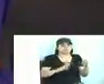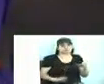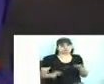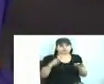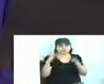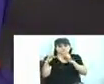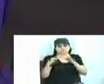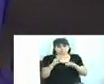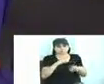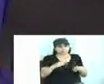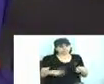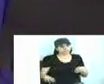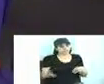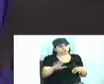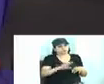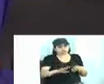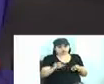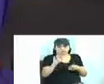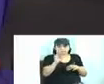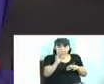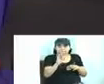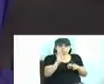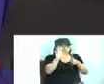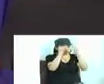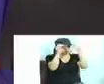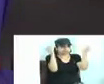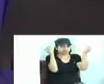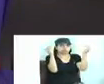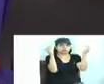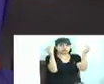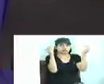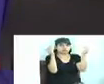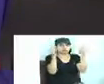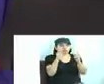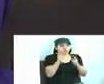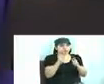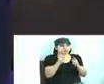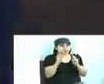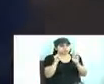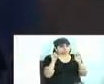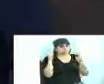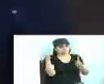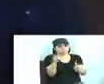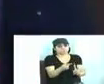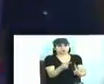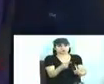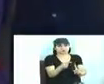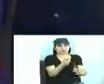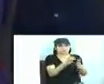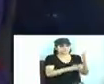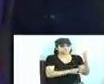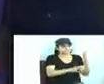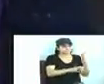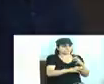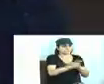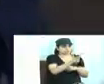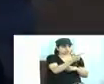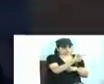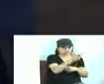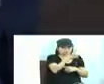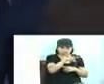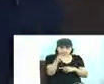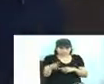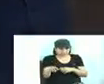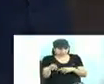it all points forward to these two chapters at the very end of what we call the Bible, chapter 20 and 21 and